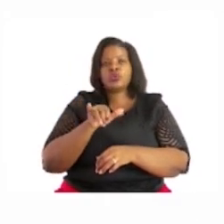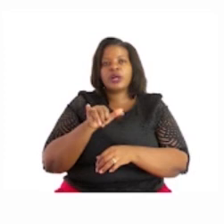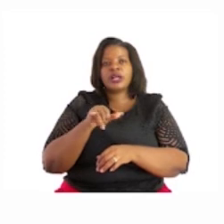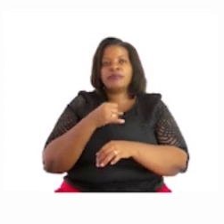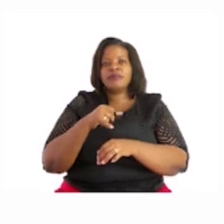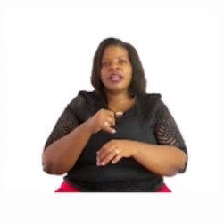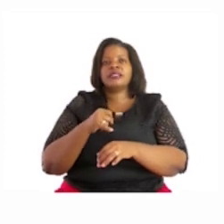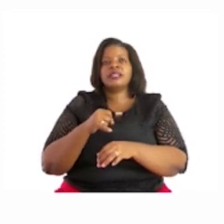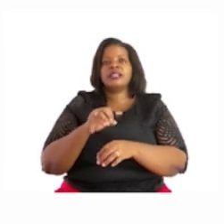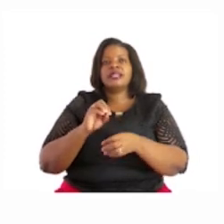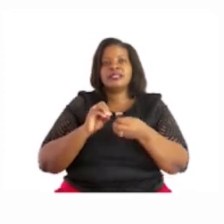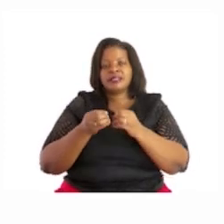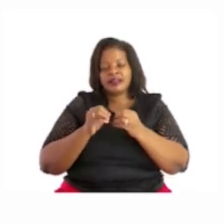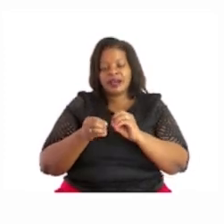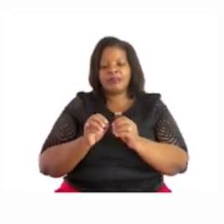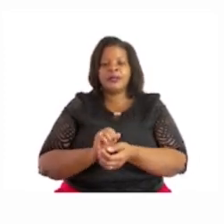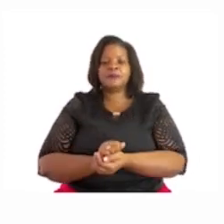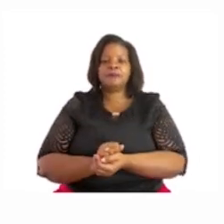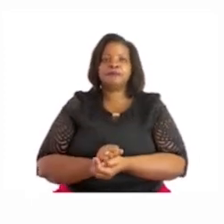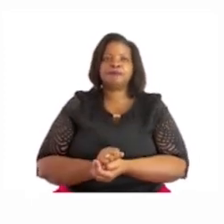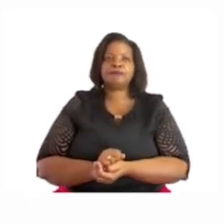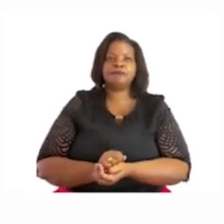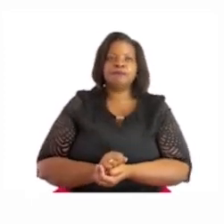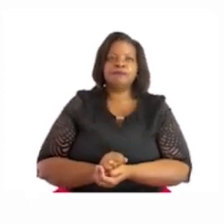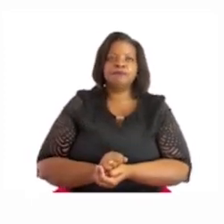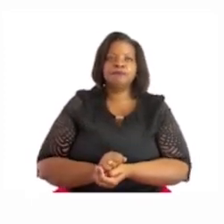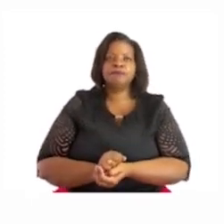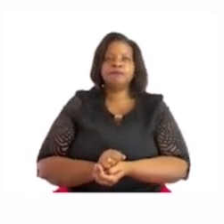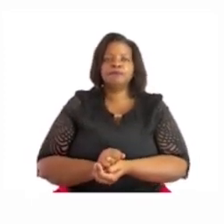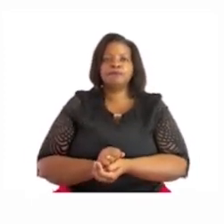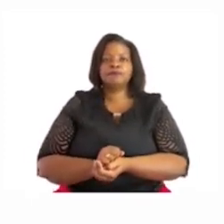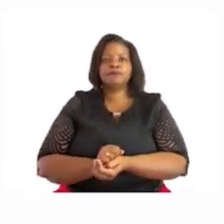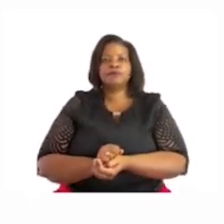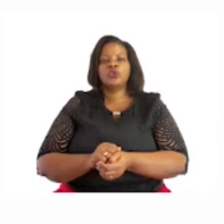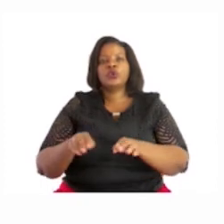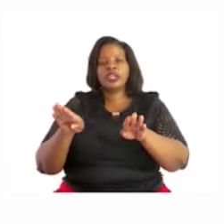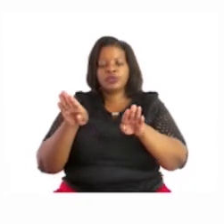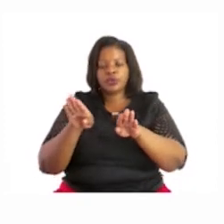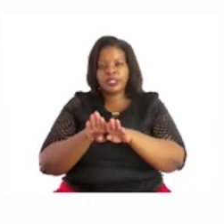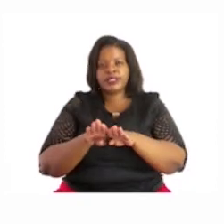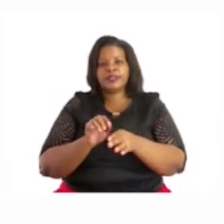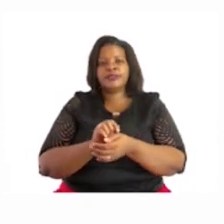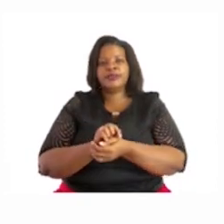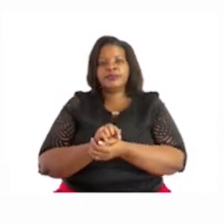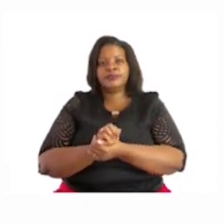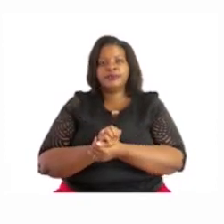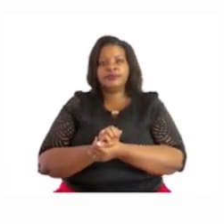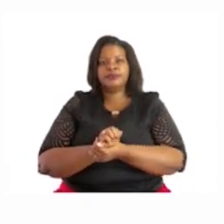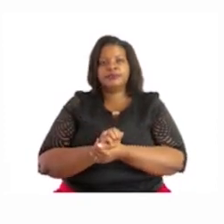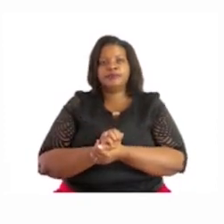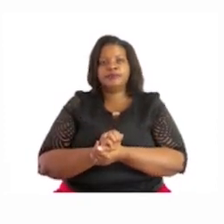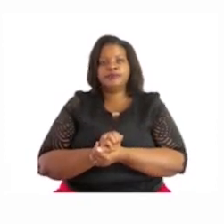place is 2, 6, and 2. You can also do that, it's very easy. And